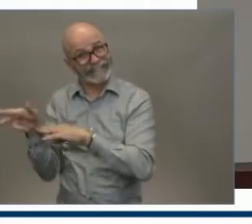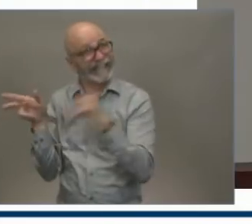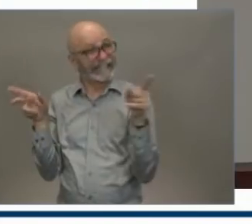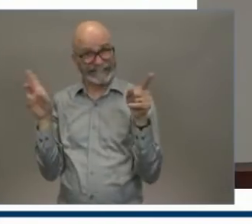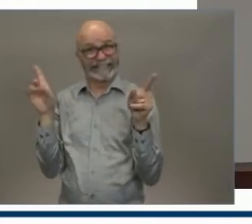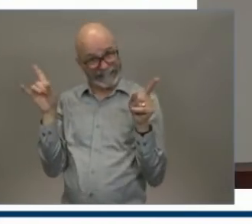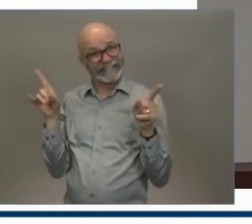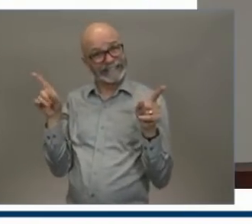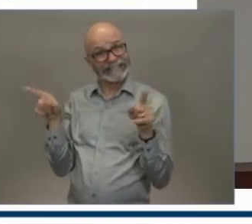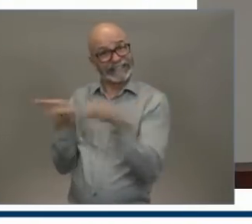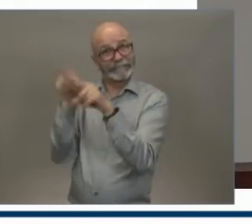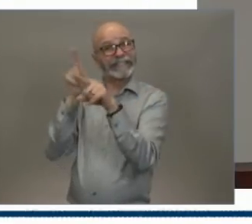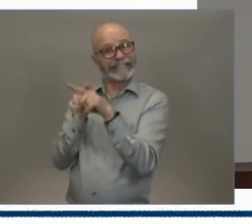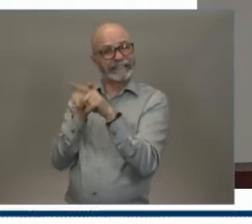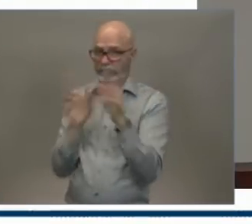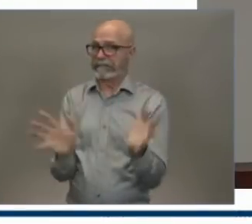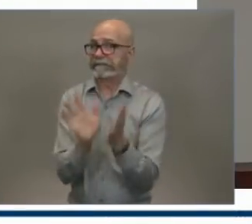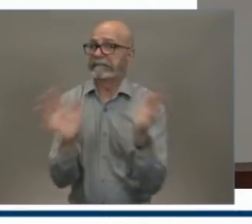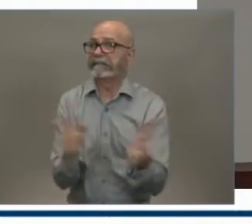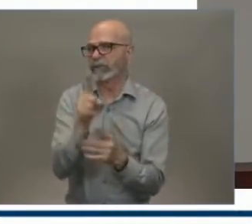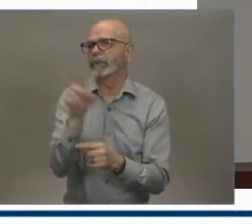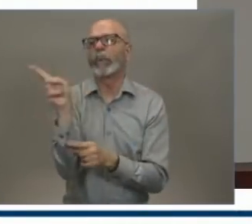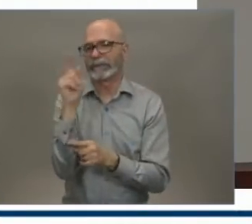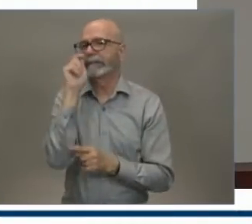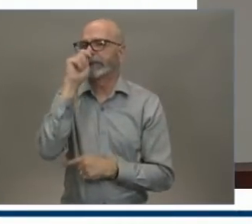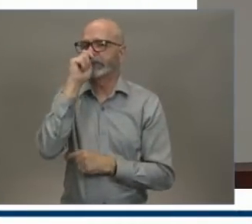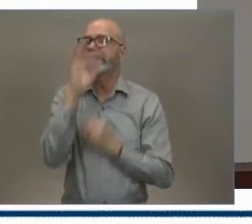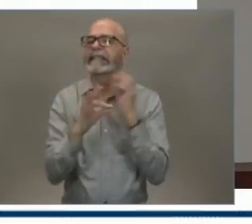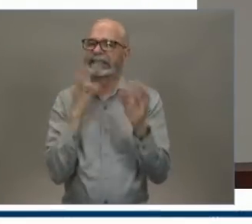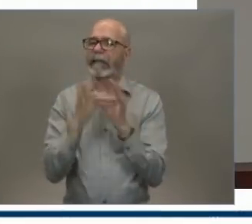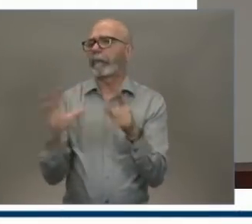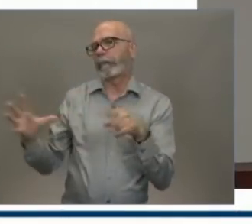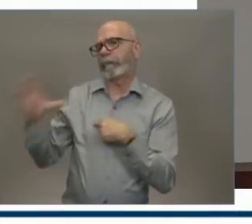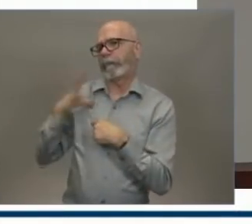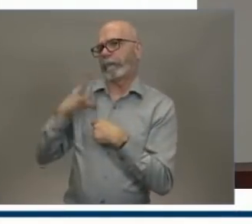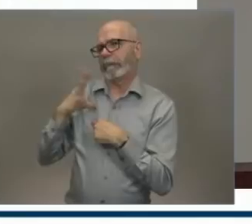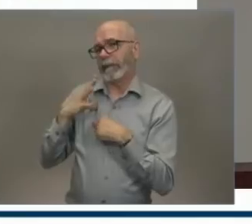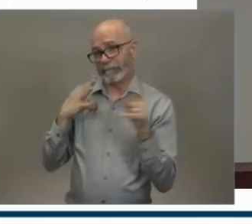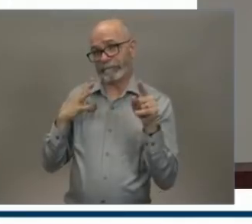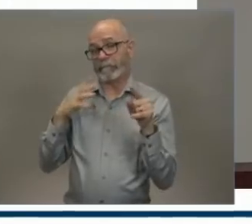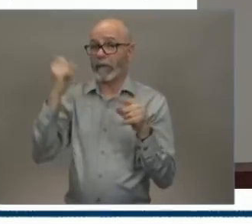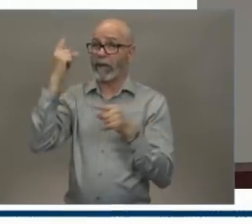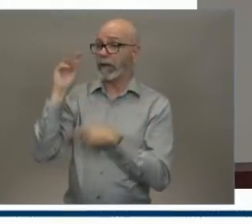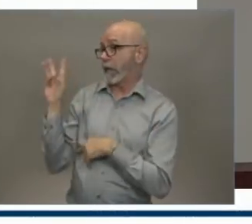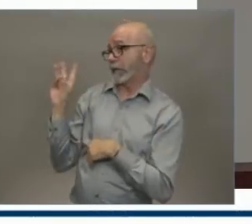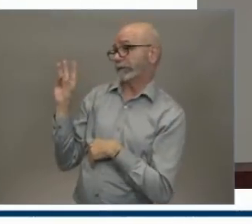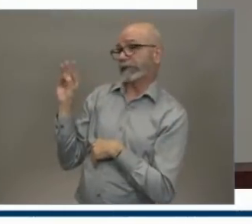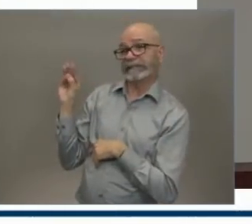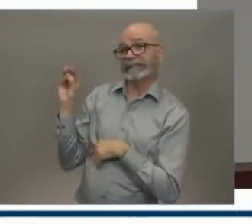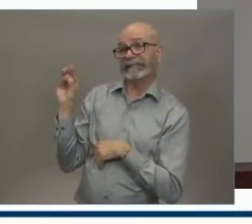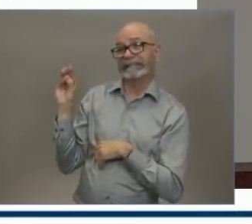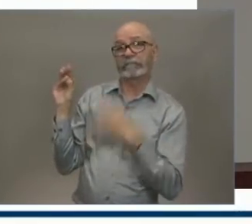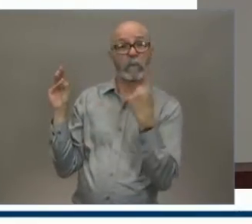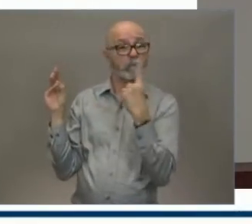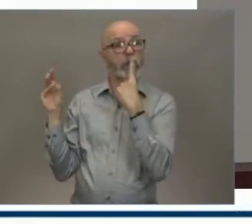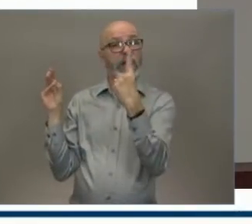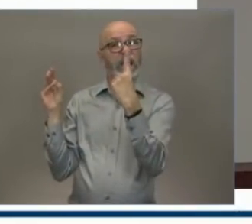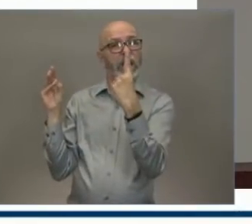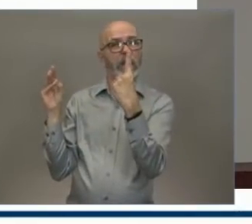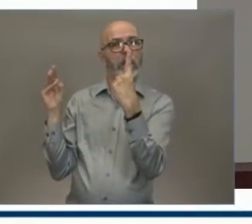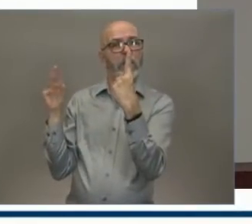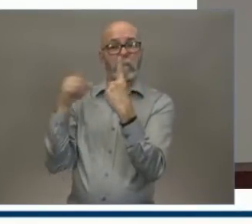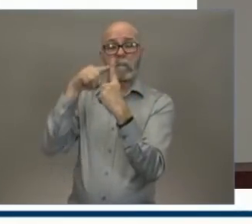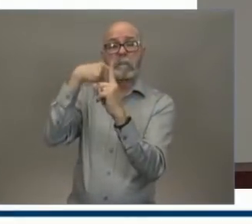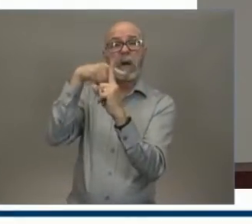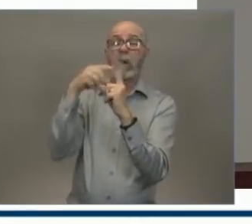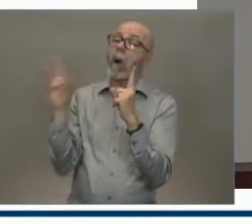and be tested. But the fact that we've had only 1 out of 60 of the other crew test positive, it gives